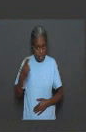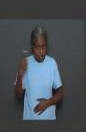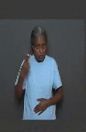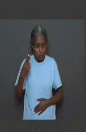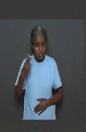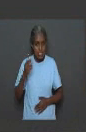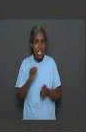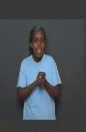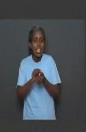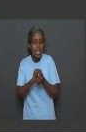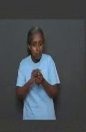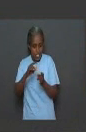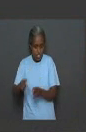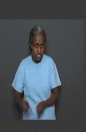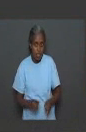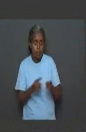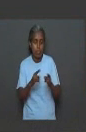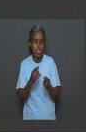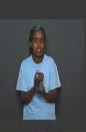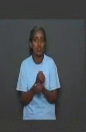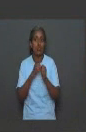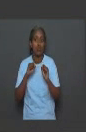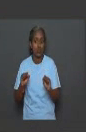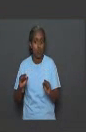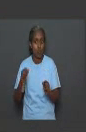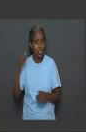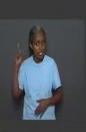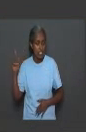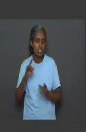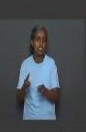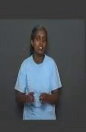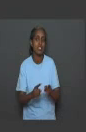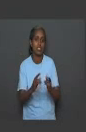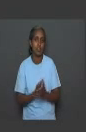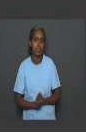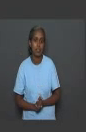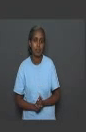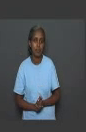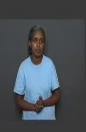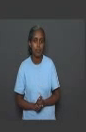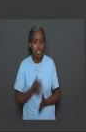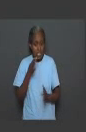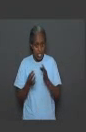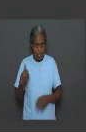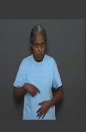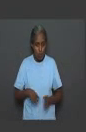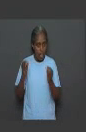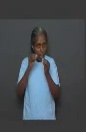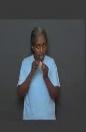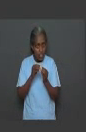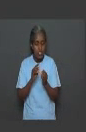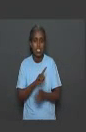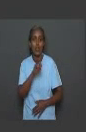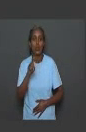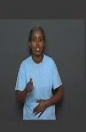can use the elimination method to solve these systems. If we